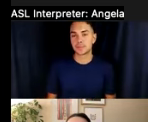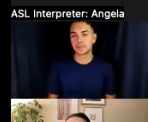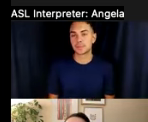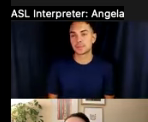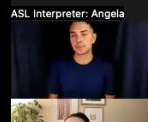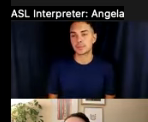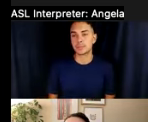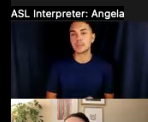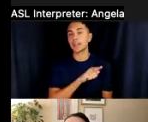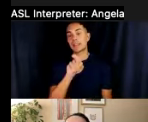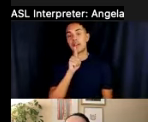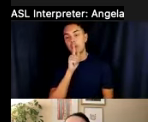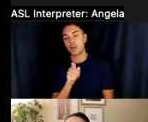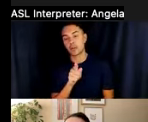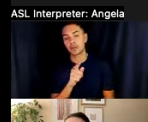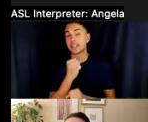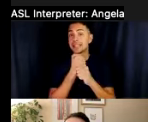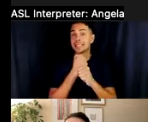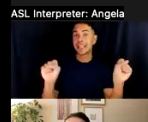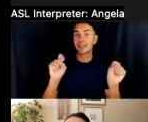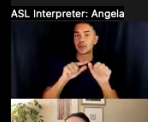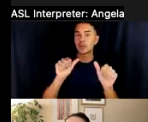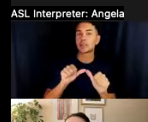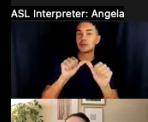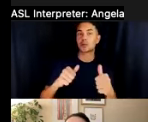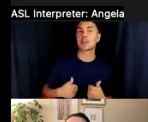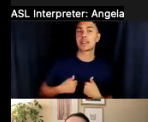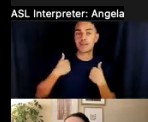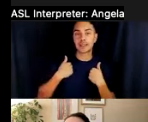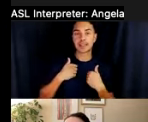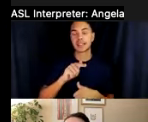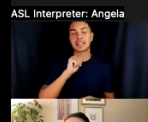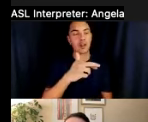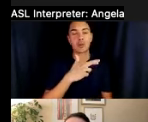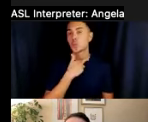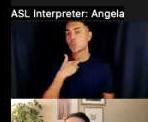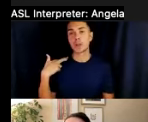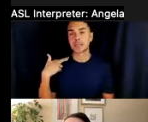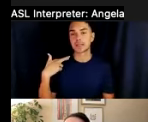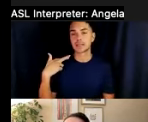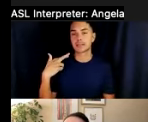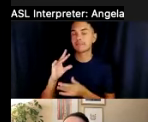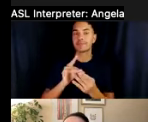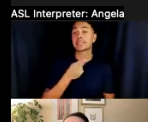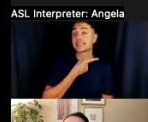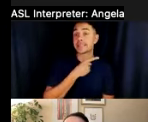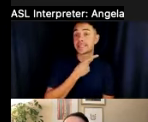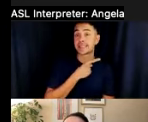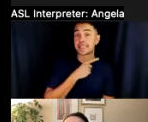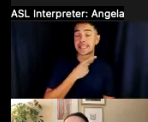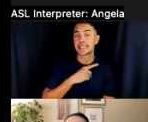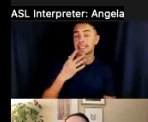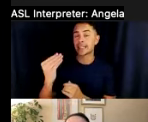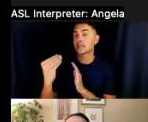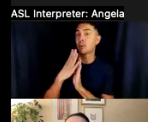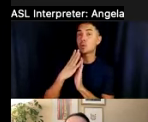and like they are safe to continue living. They're not at risk maybe for a disease that they may have been exposed